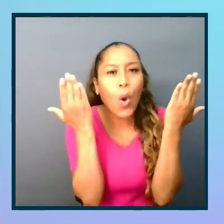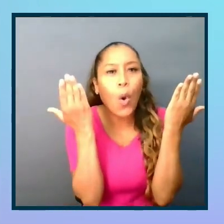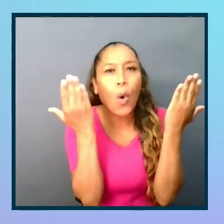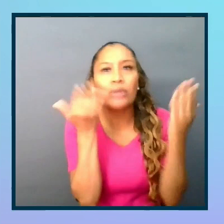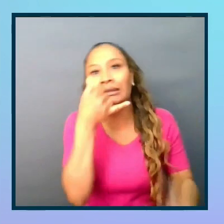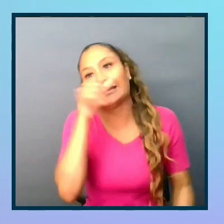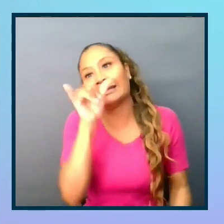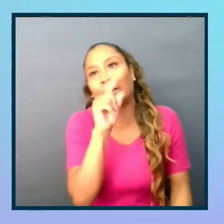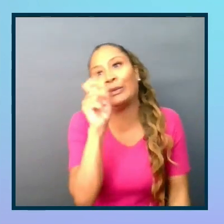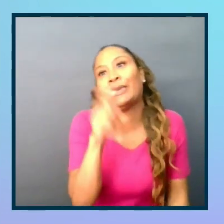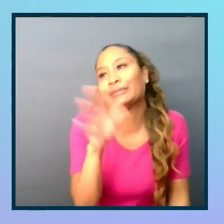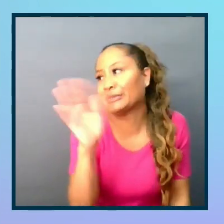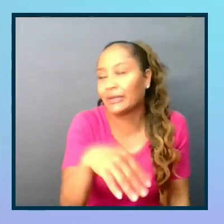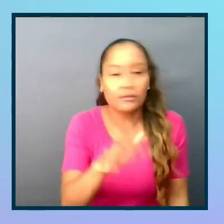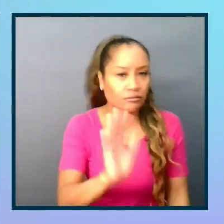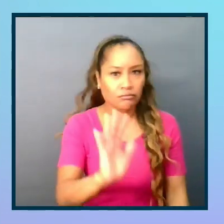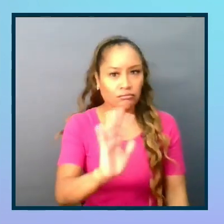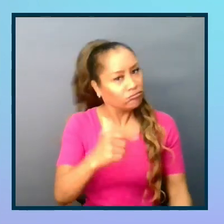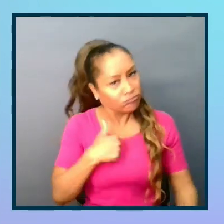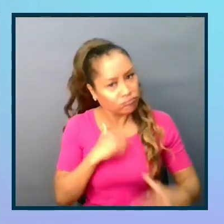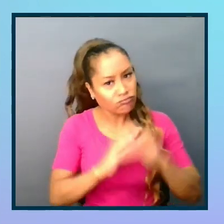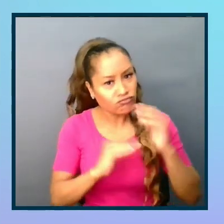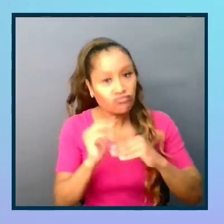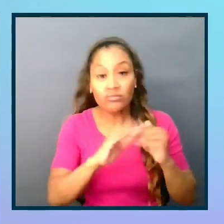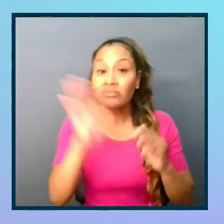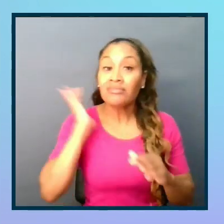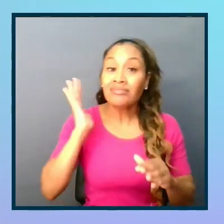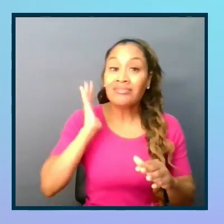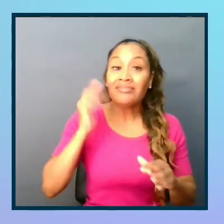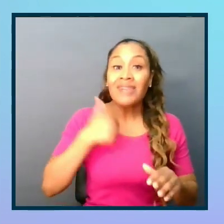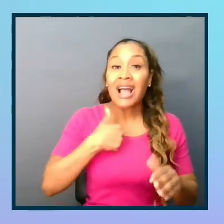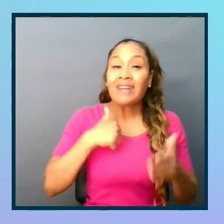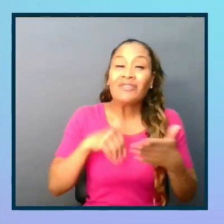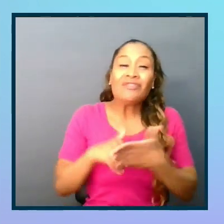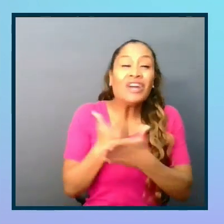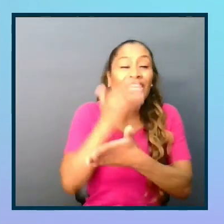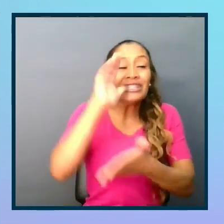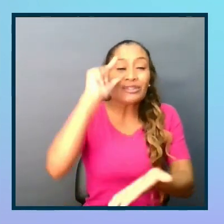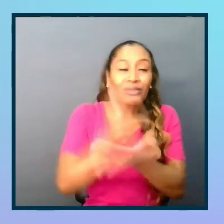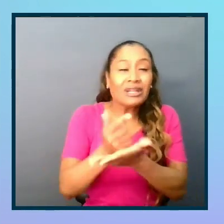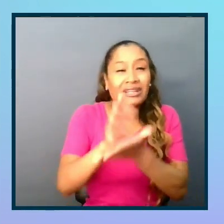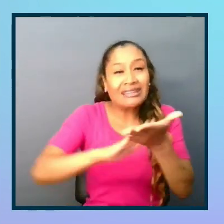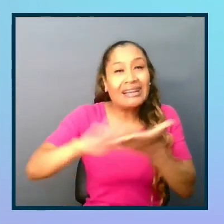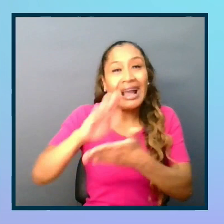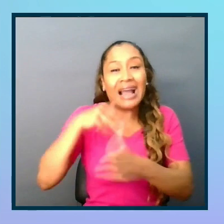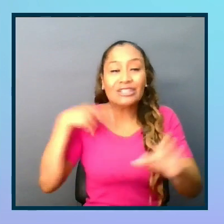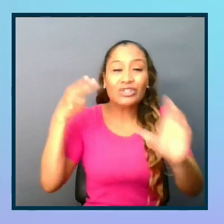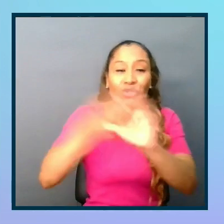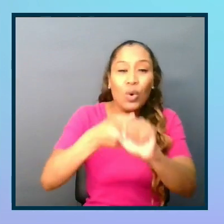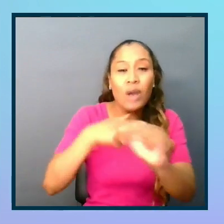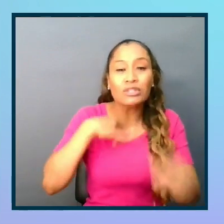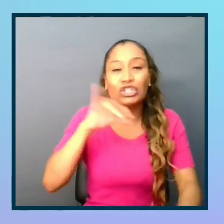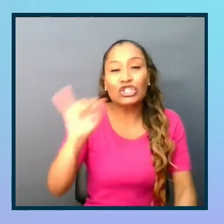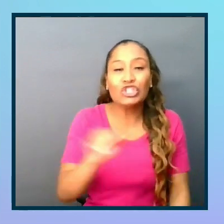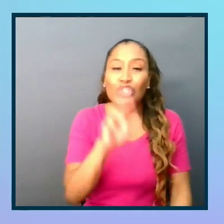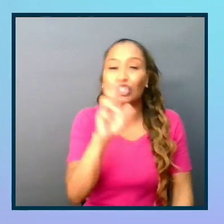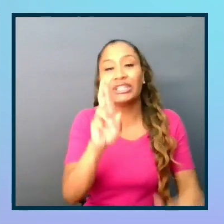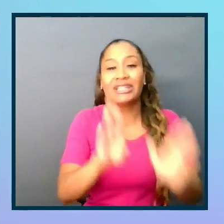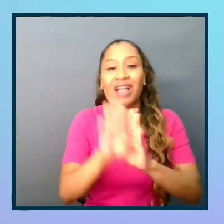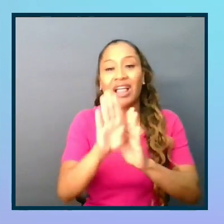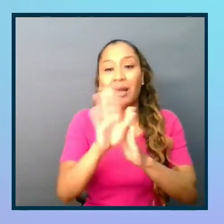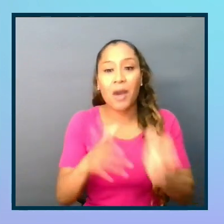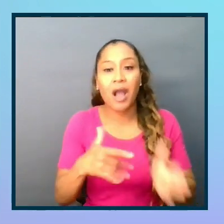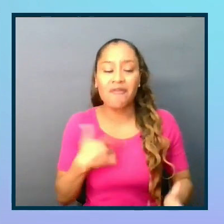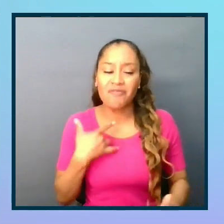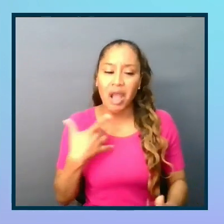questions. I am comfortable. Even when I was brought in fresh out of college to Deque as a junior developer, I felt empowered and